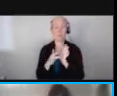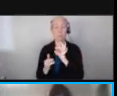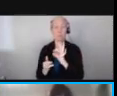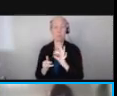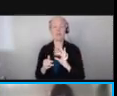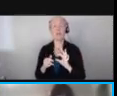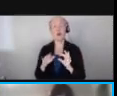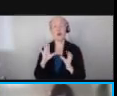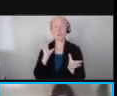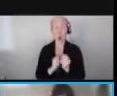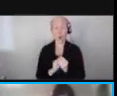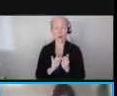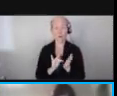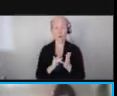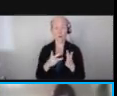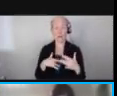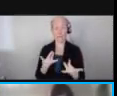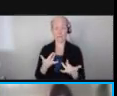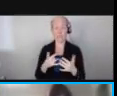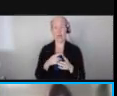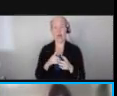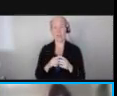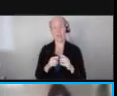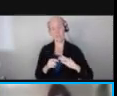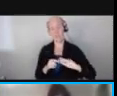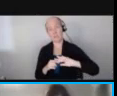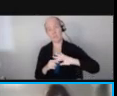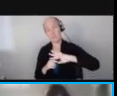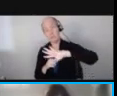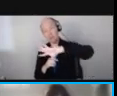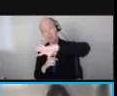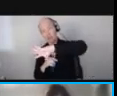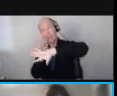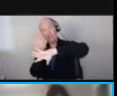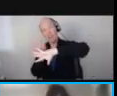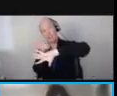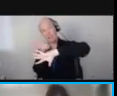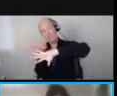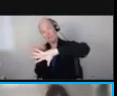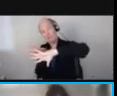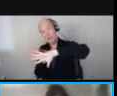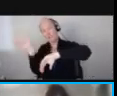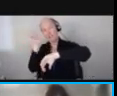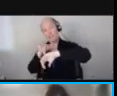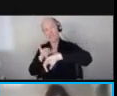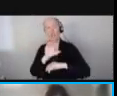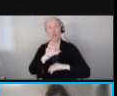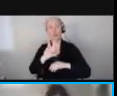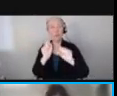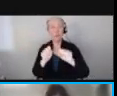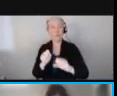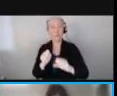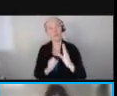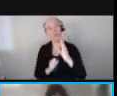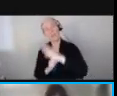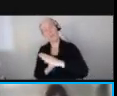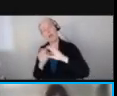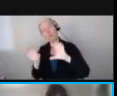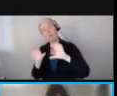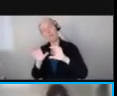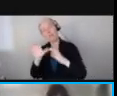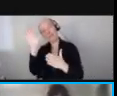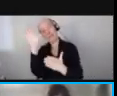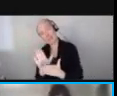those things on the right, through crew capability, task performance, loss of mission objectives, and loss of